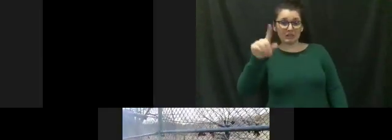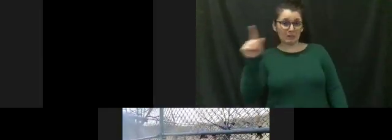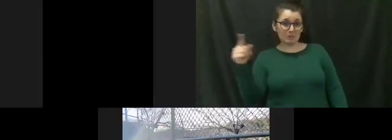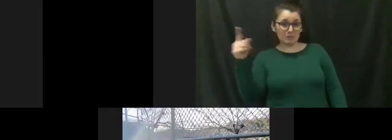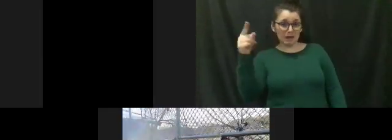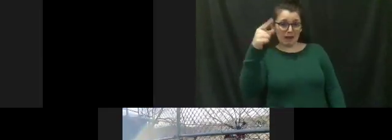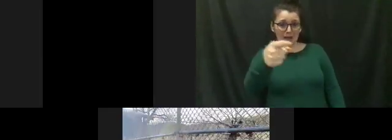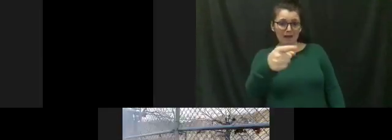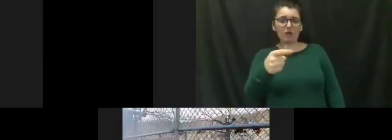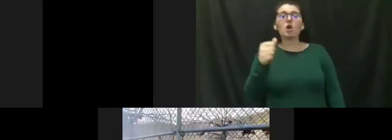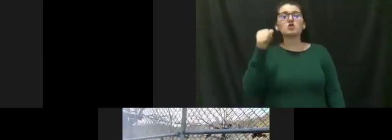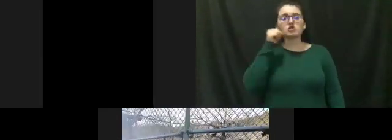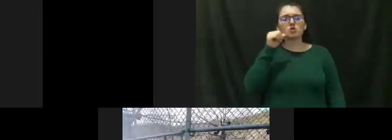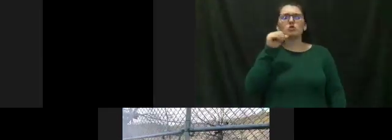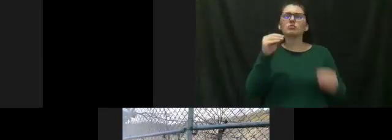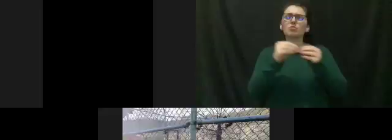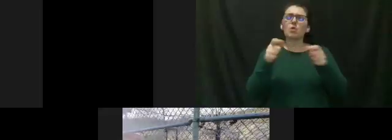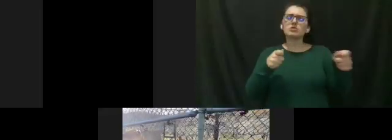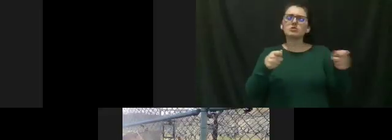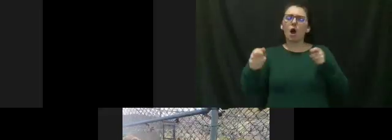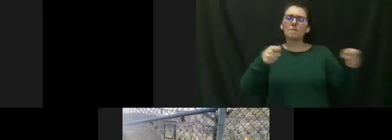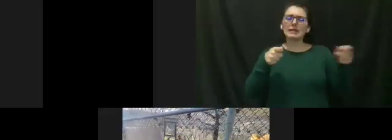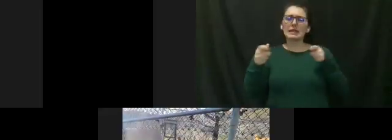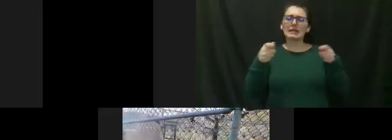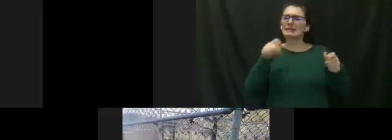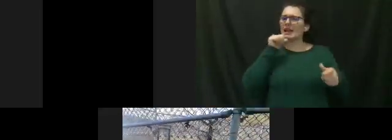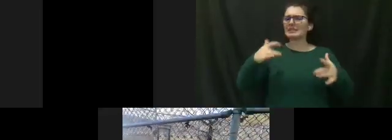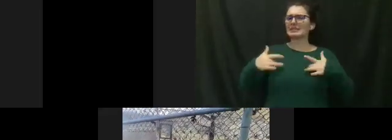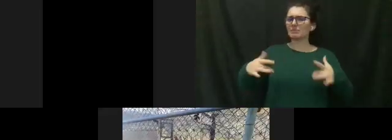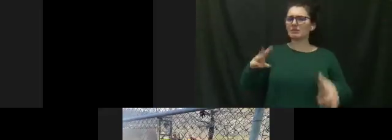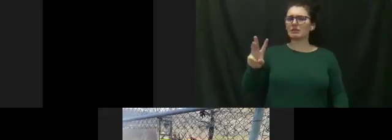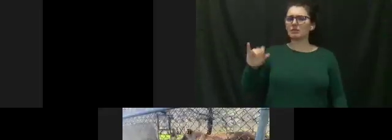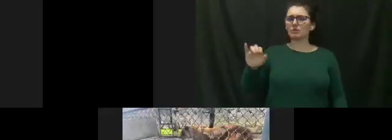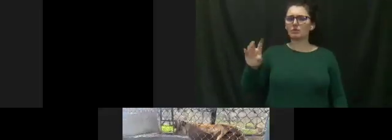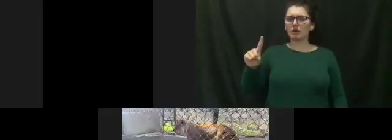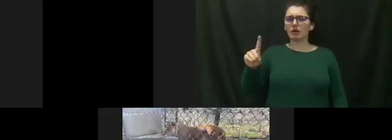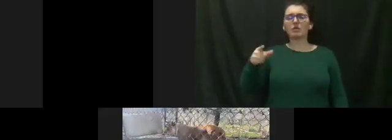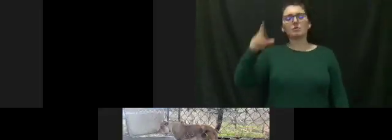are a little more dominant, which is not how they are in the wild. So the boys know to wait their turn.